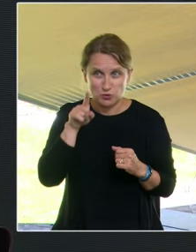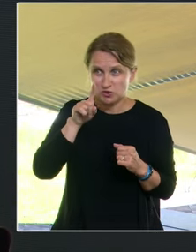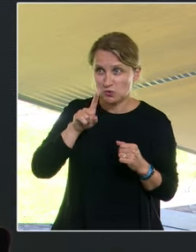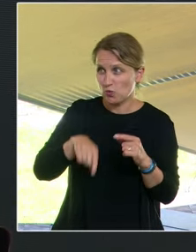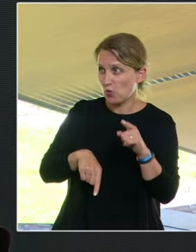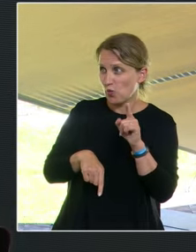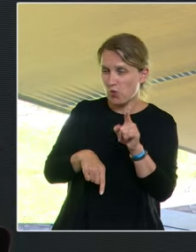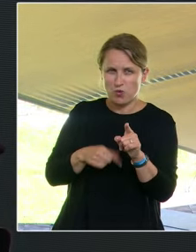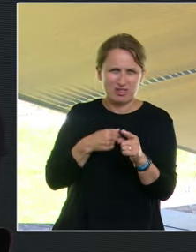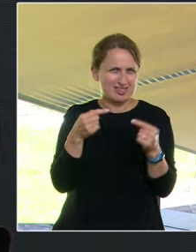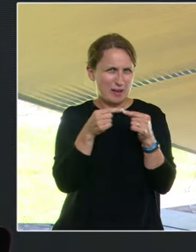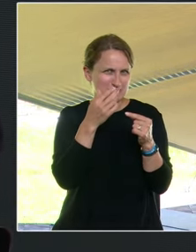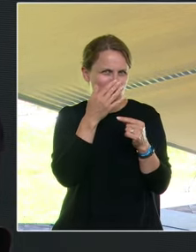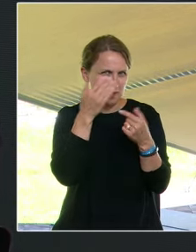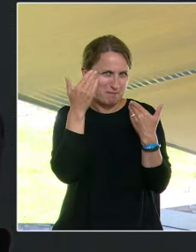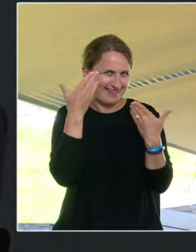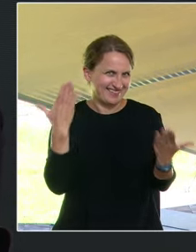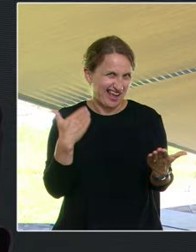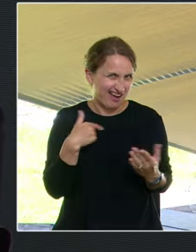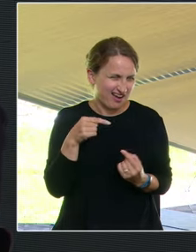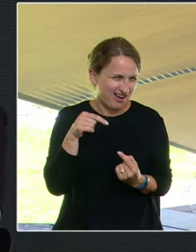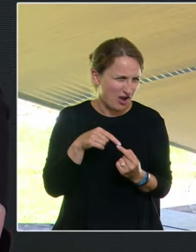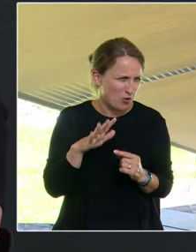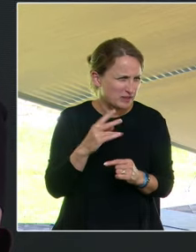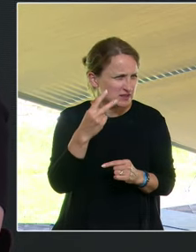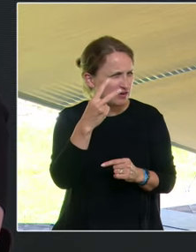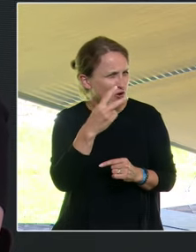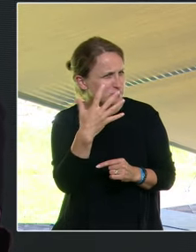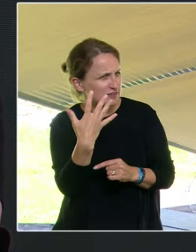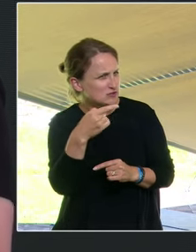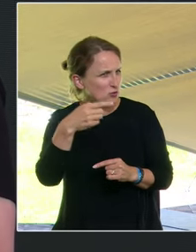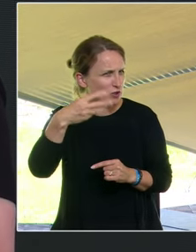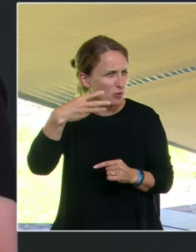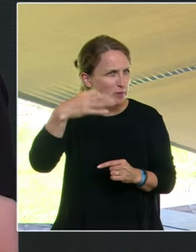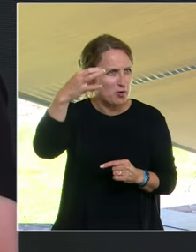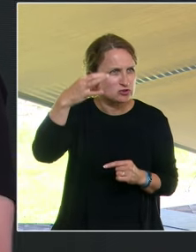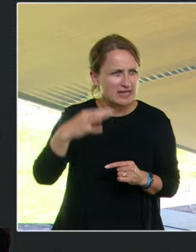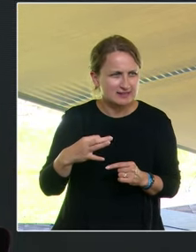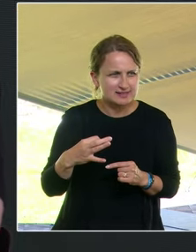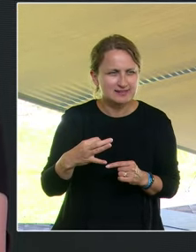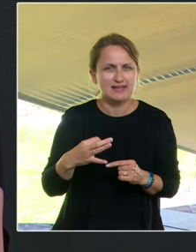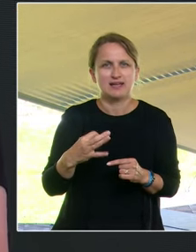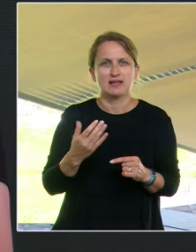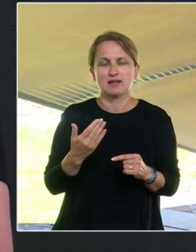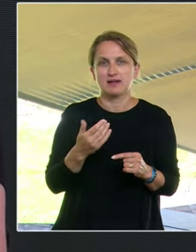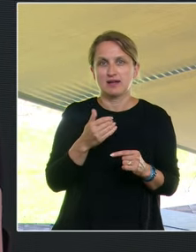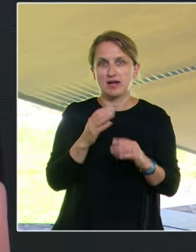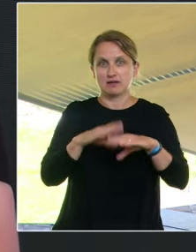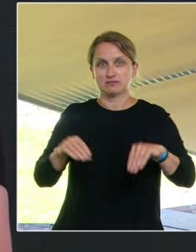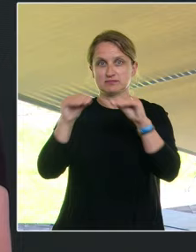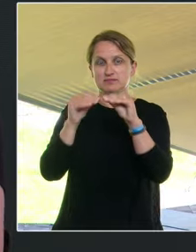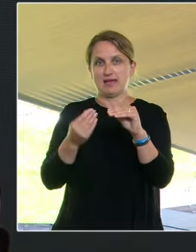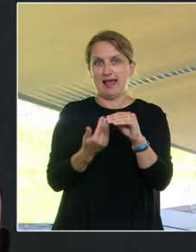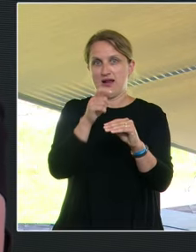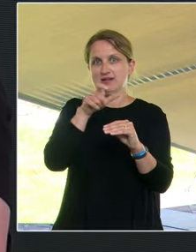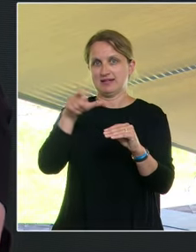know the exact number. I forgot the exact number, but it was about 25 to 30% of residents in UK are getting their news and the most of